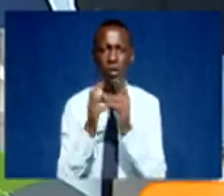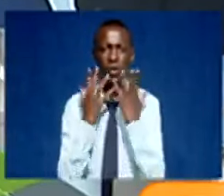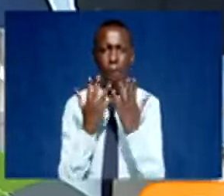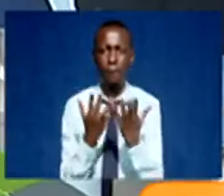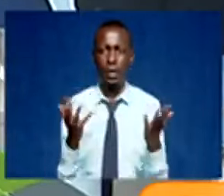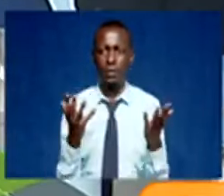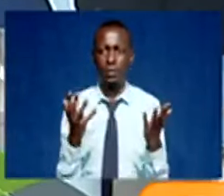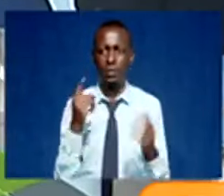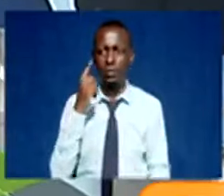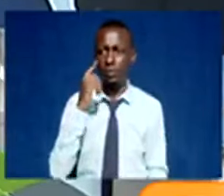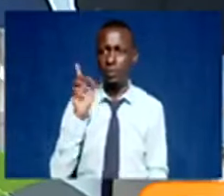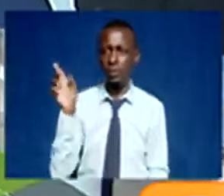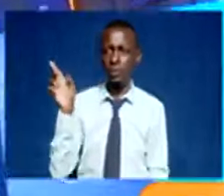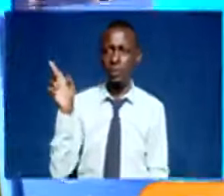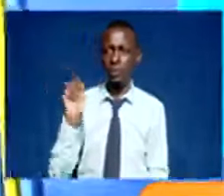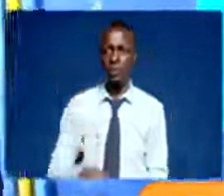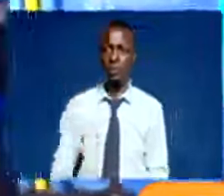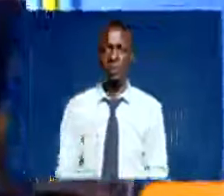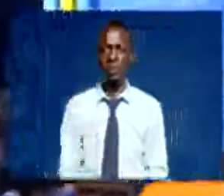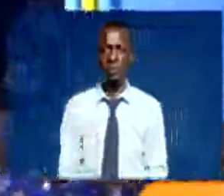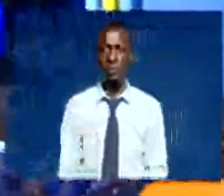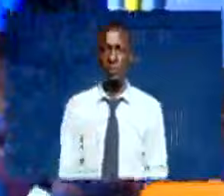reports from Rwanda.